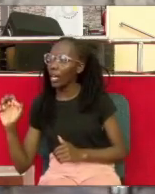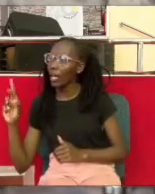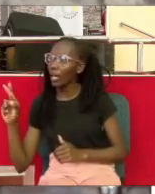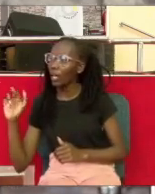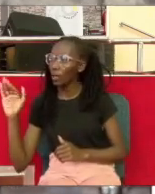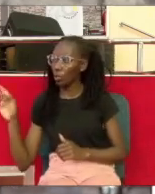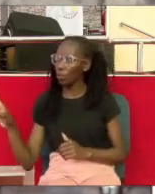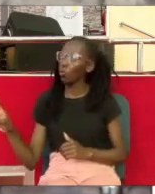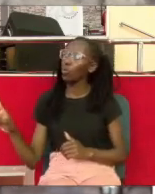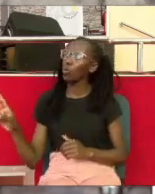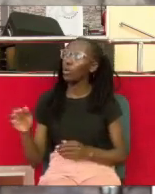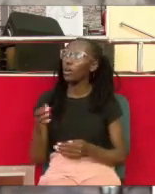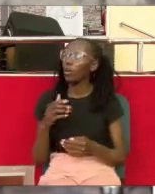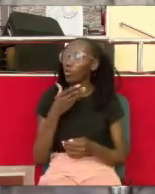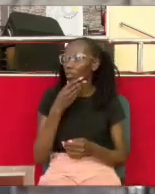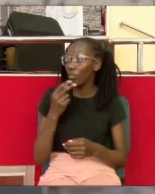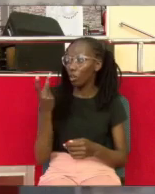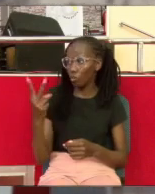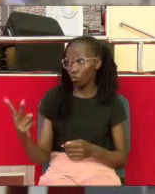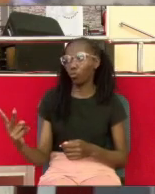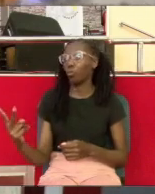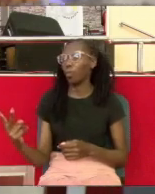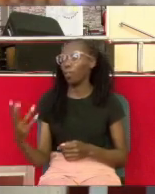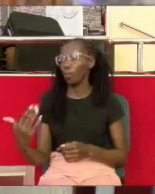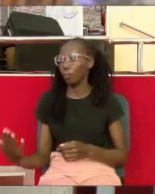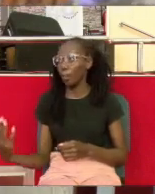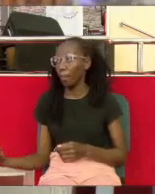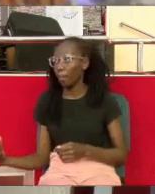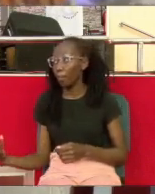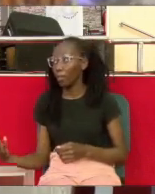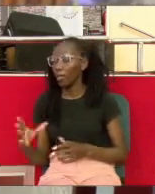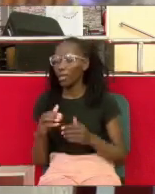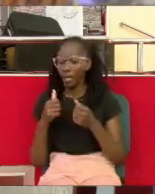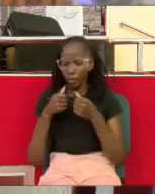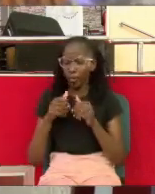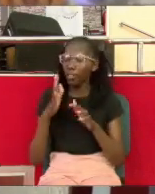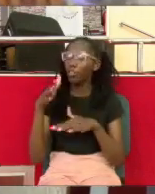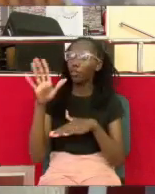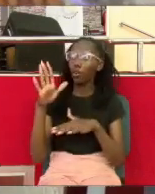two, and I bless the Lord for this far.